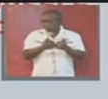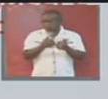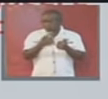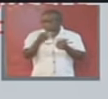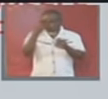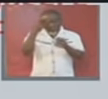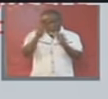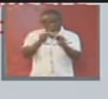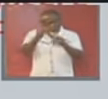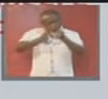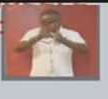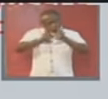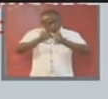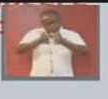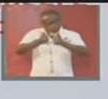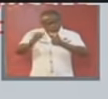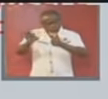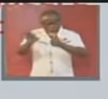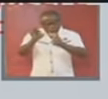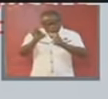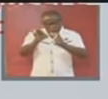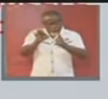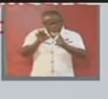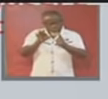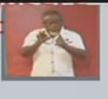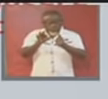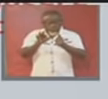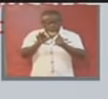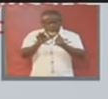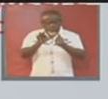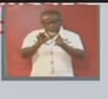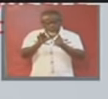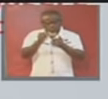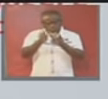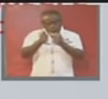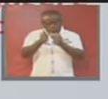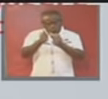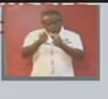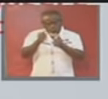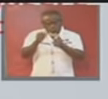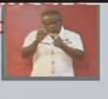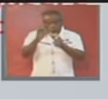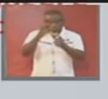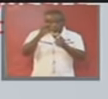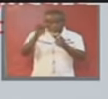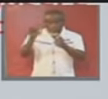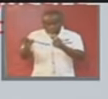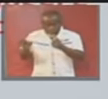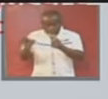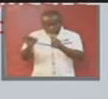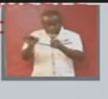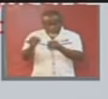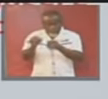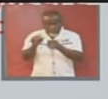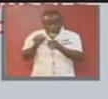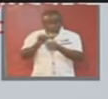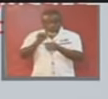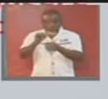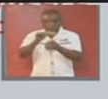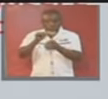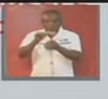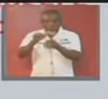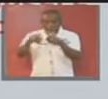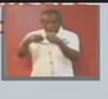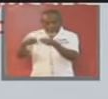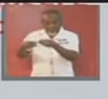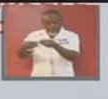The Ministry of Health turns over samples to CARPHA. We just don't turn over